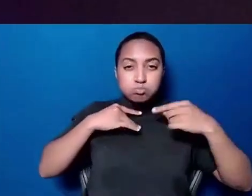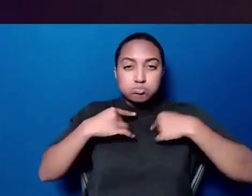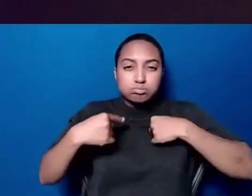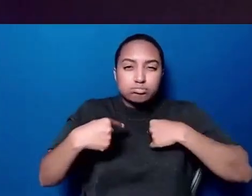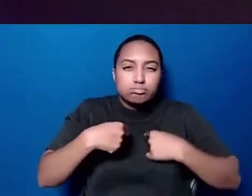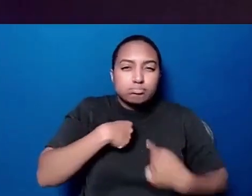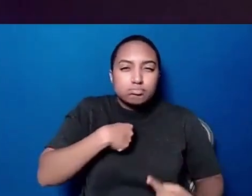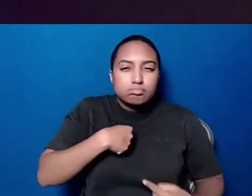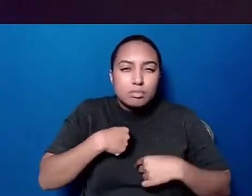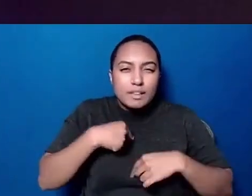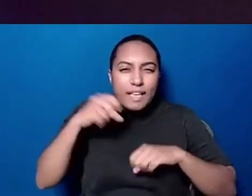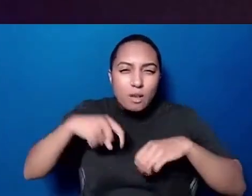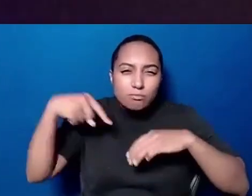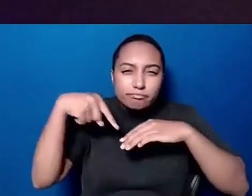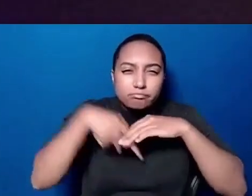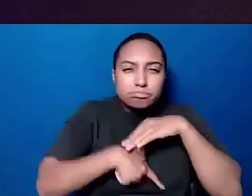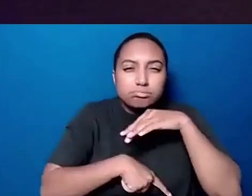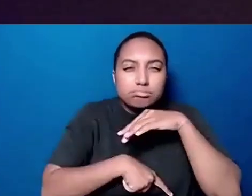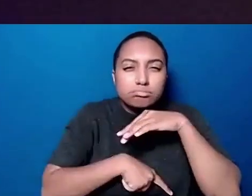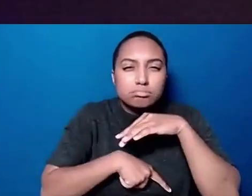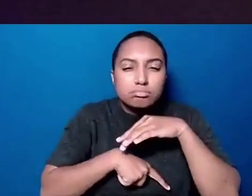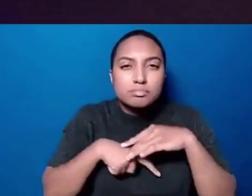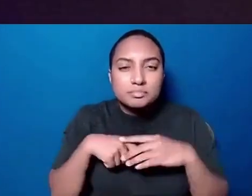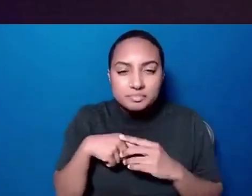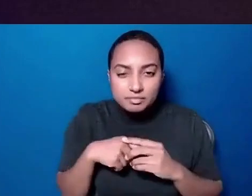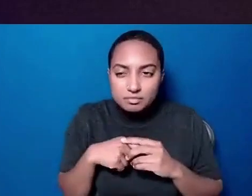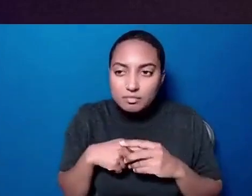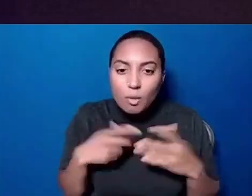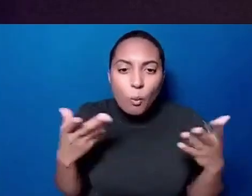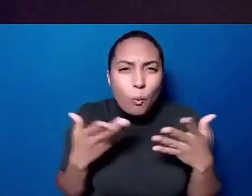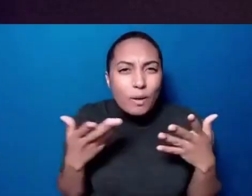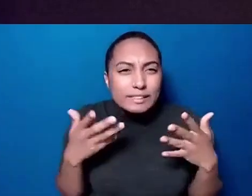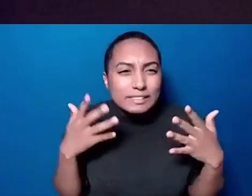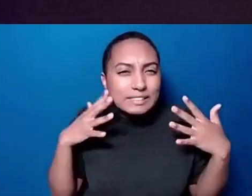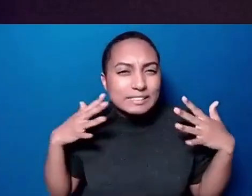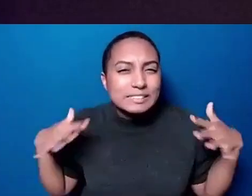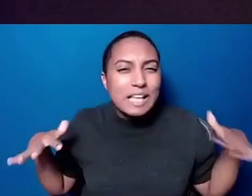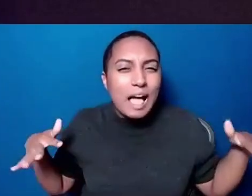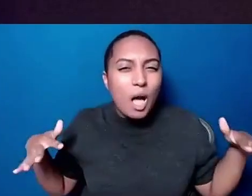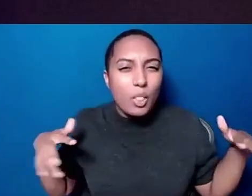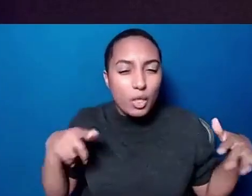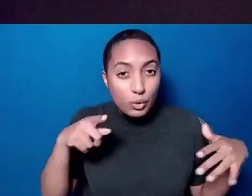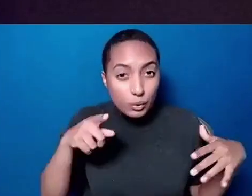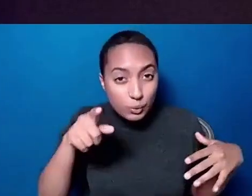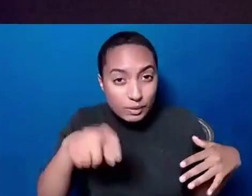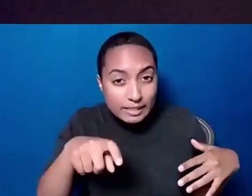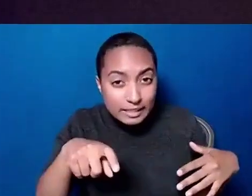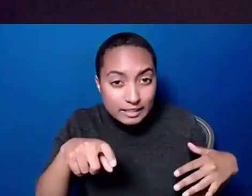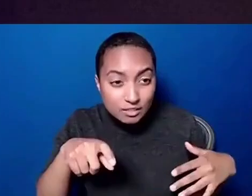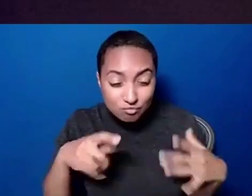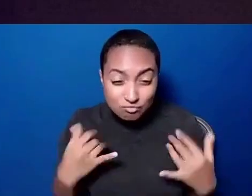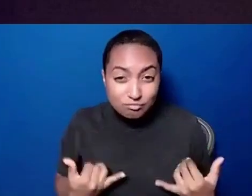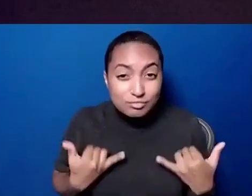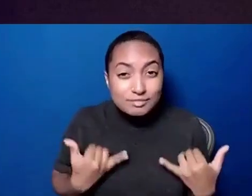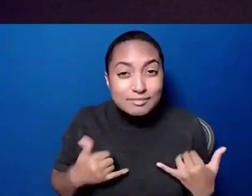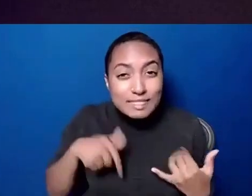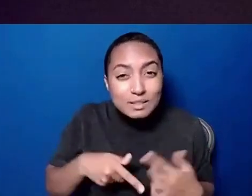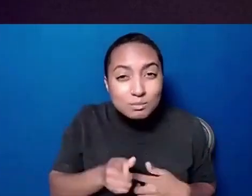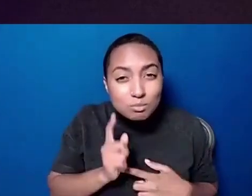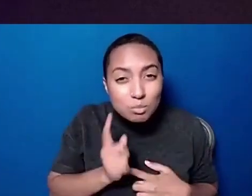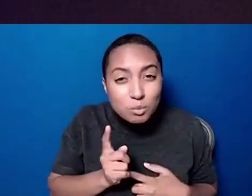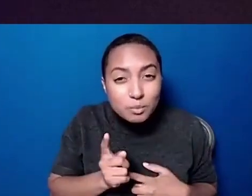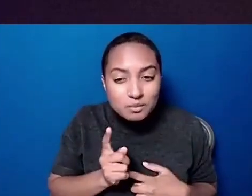sound. So what is the sound that you need at this moment